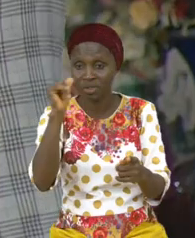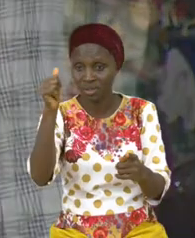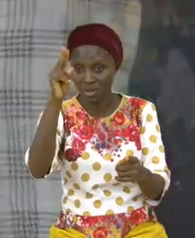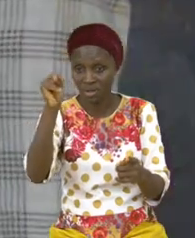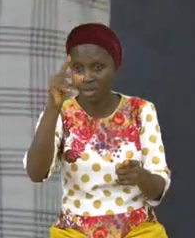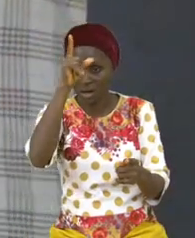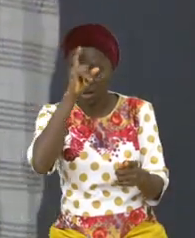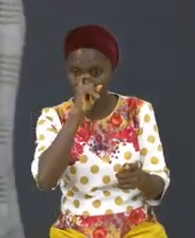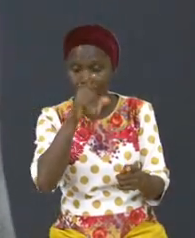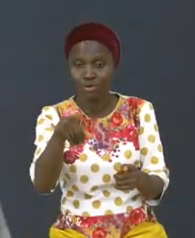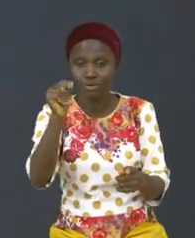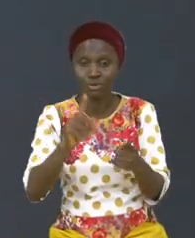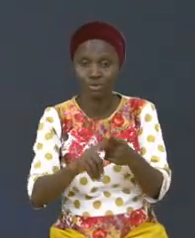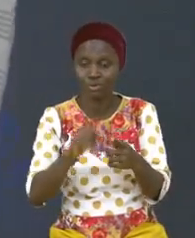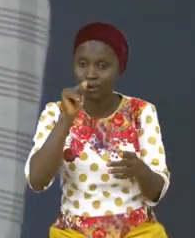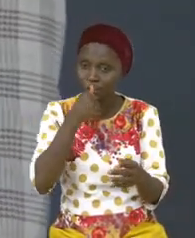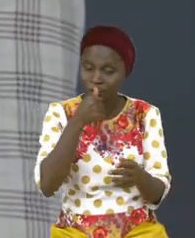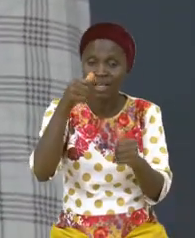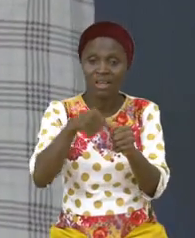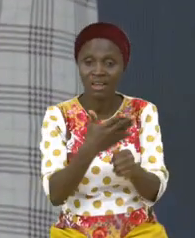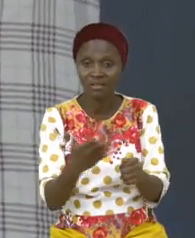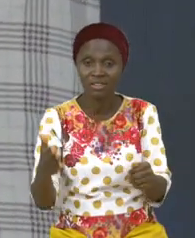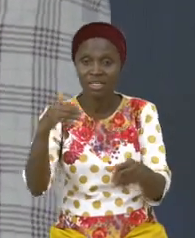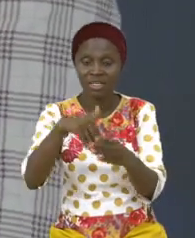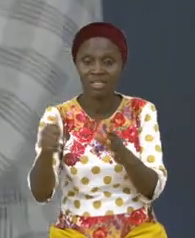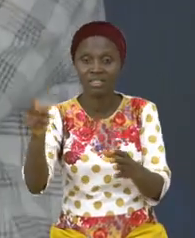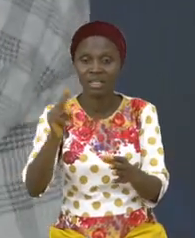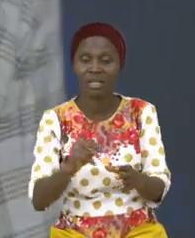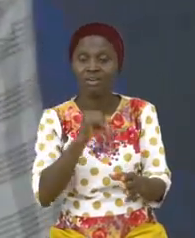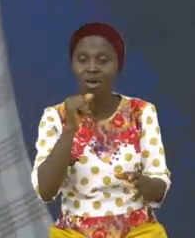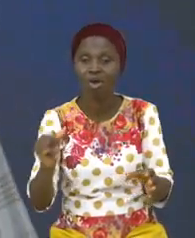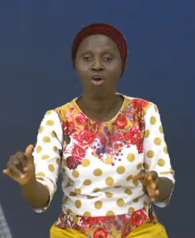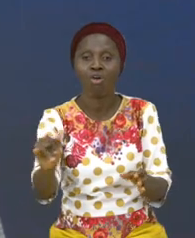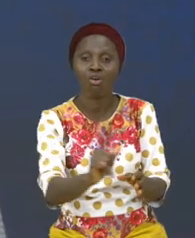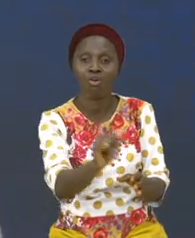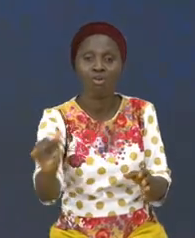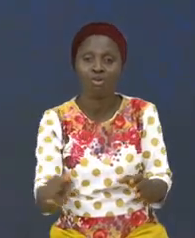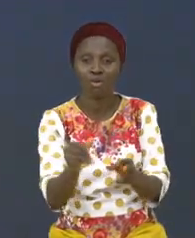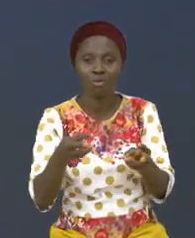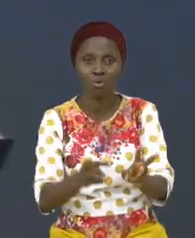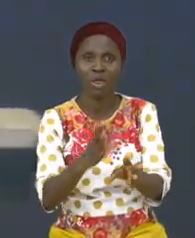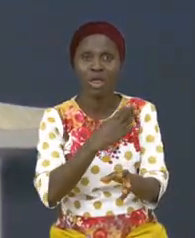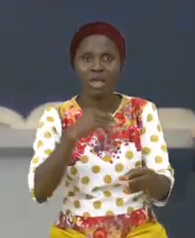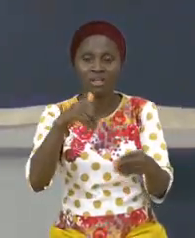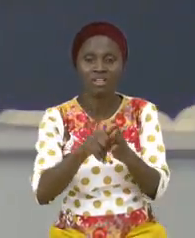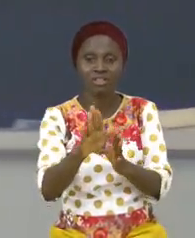endure everything in an exceptional way. And in your life from today, you're not looking at